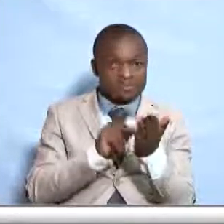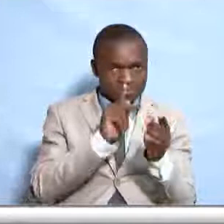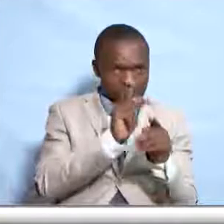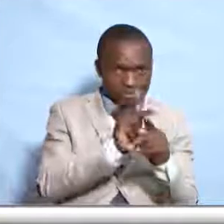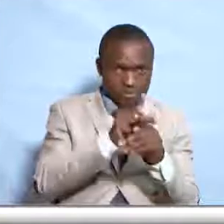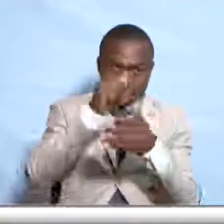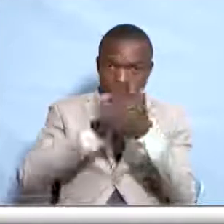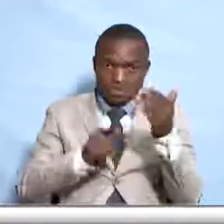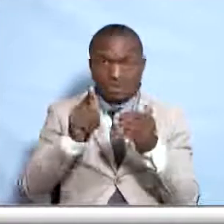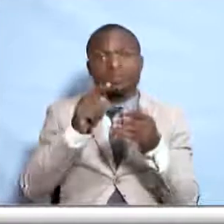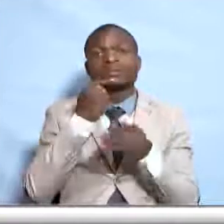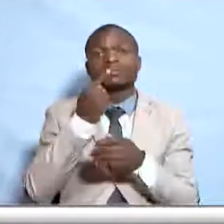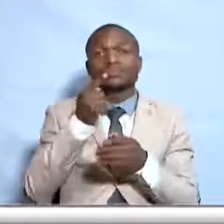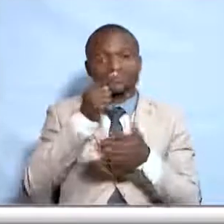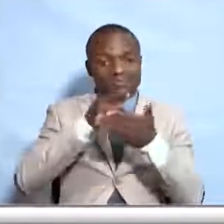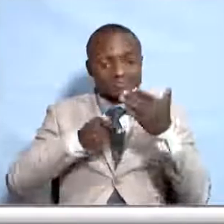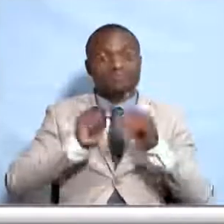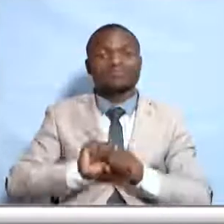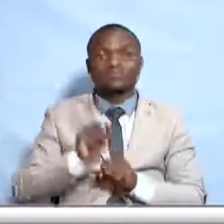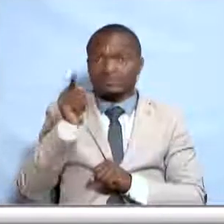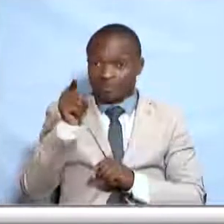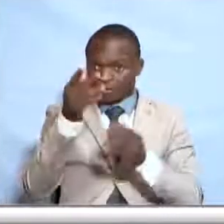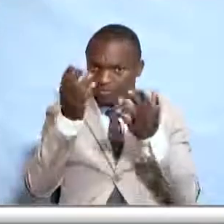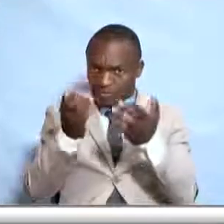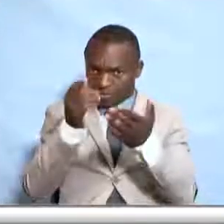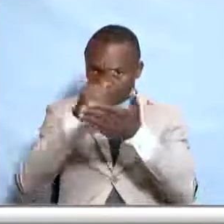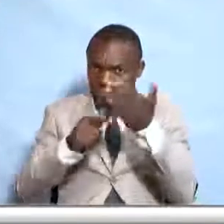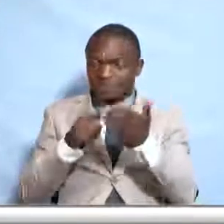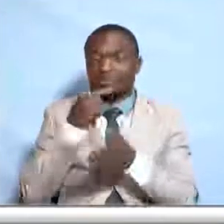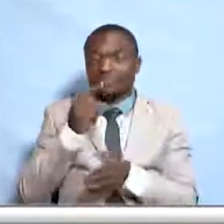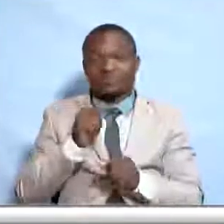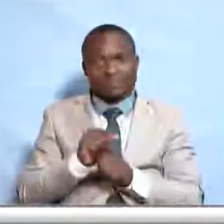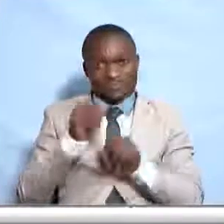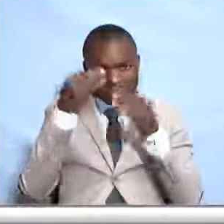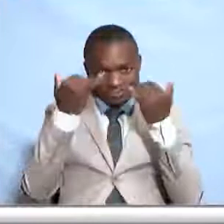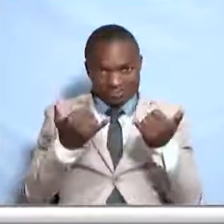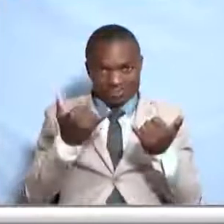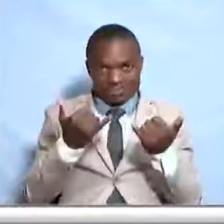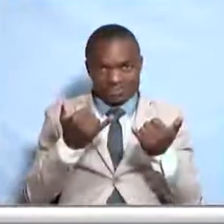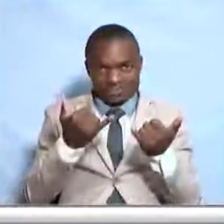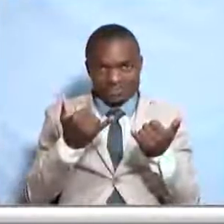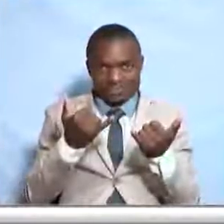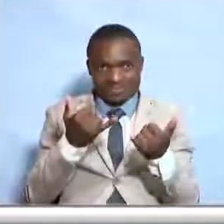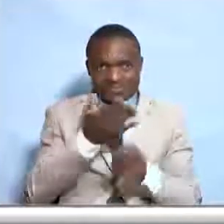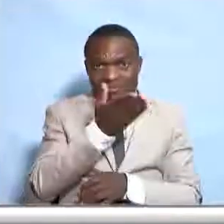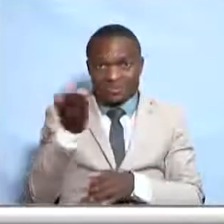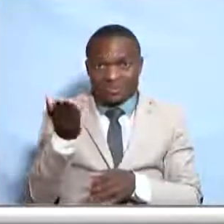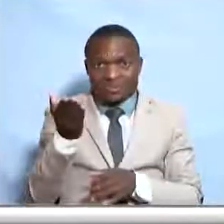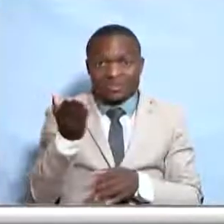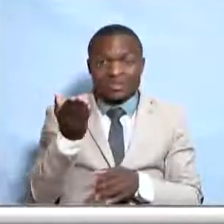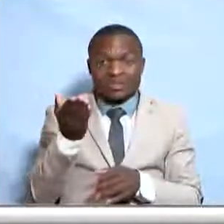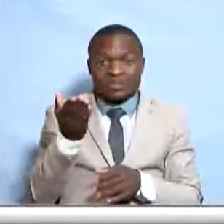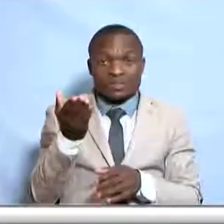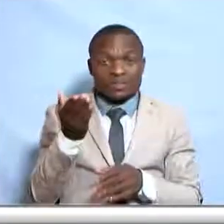Speaker, what am I trying to say? What I'm trying to say is that currently, there's already an official document